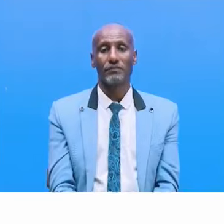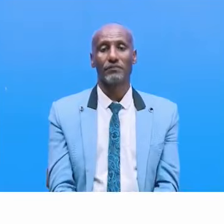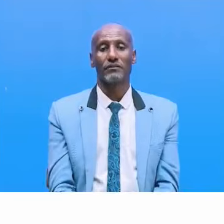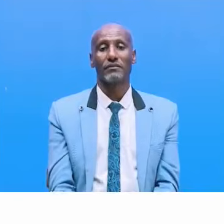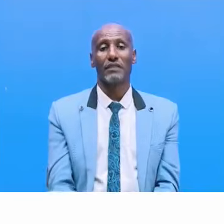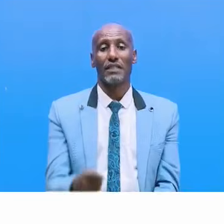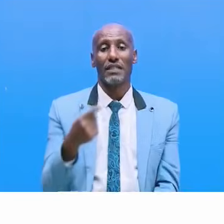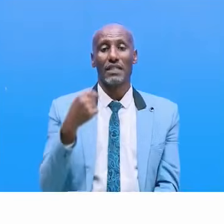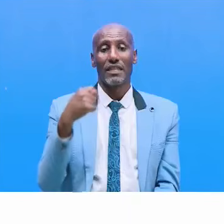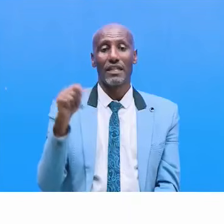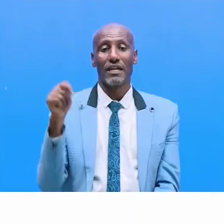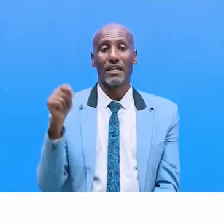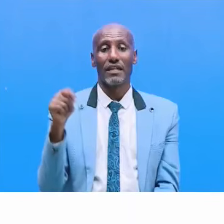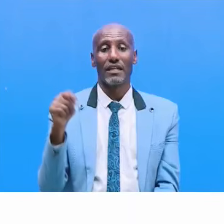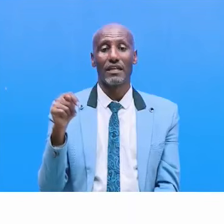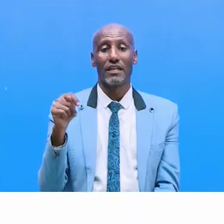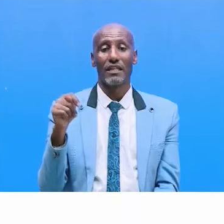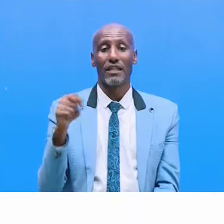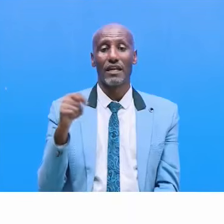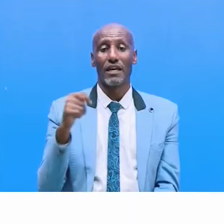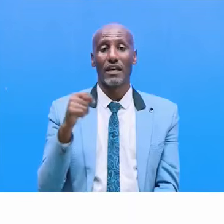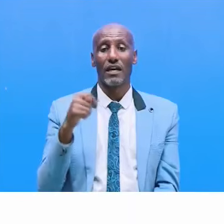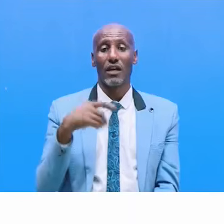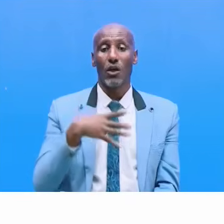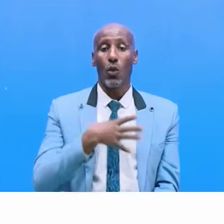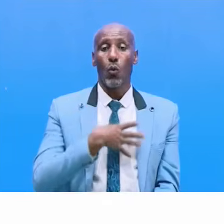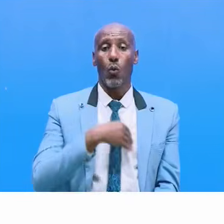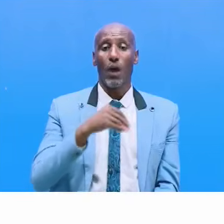the white